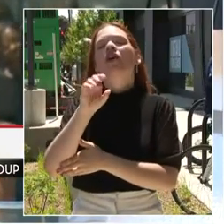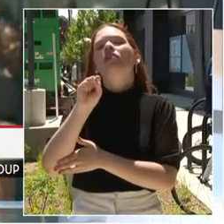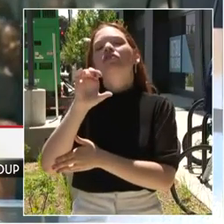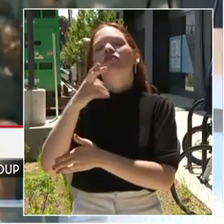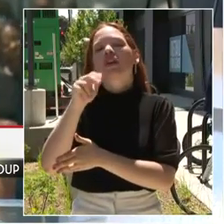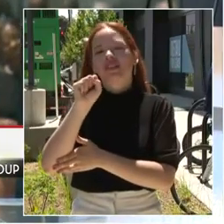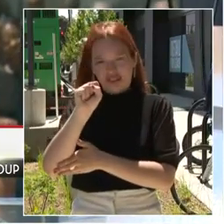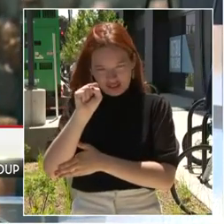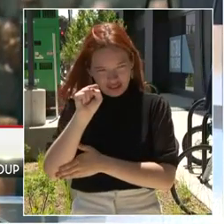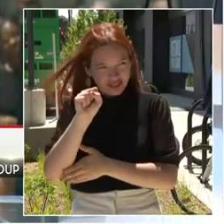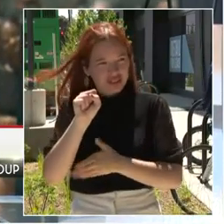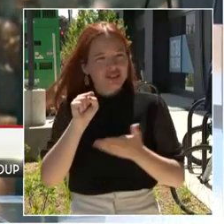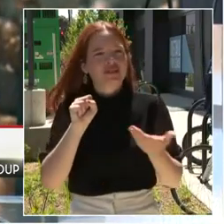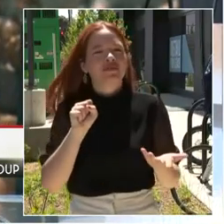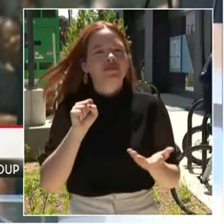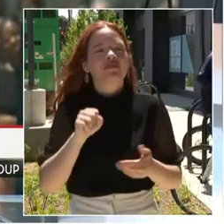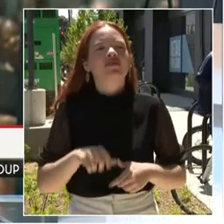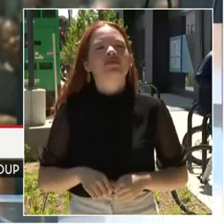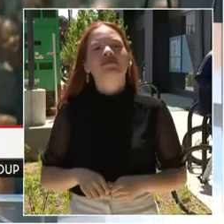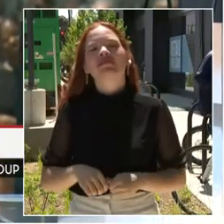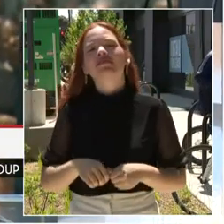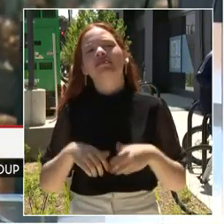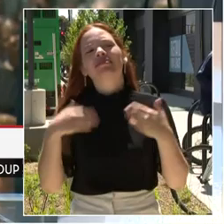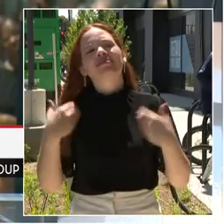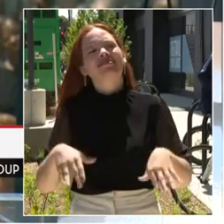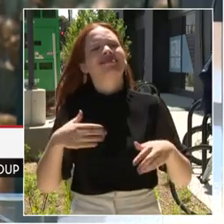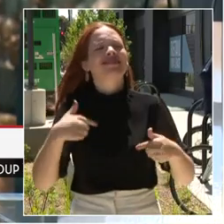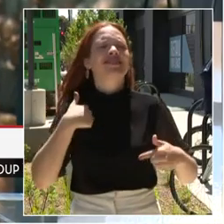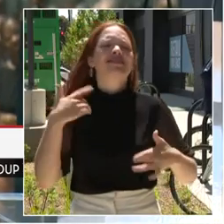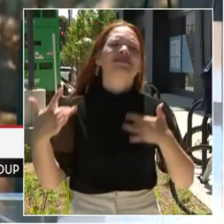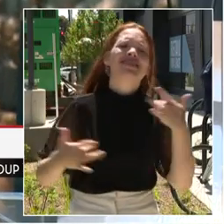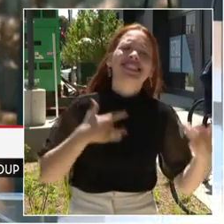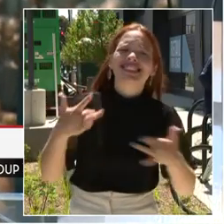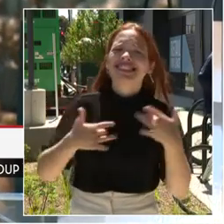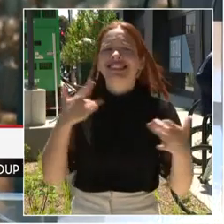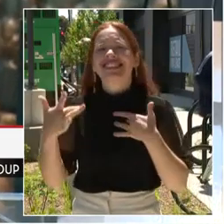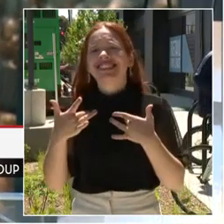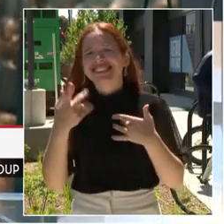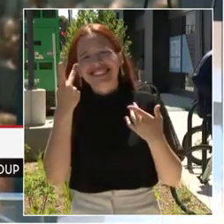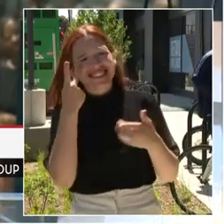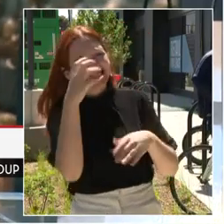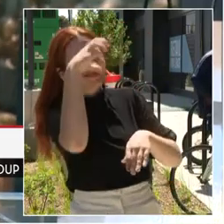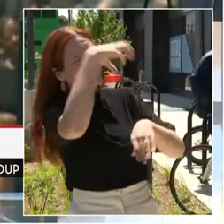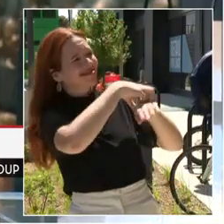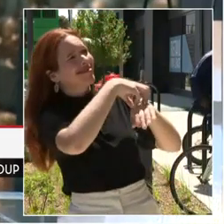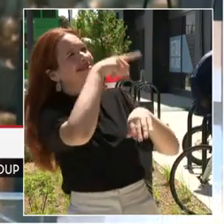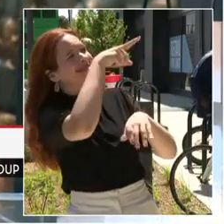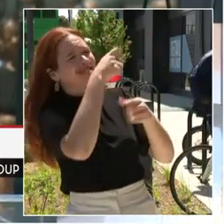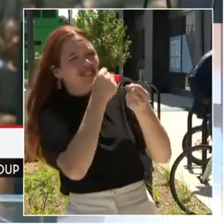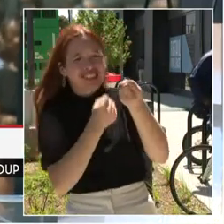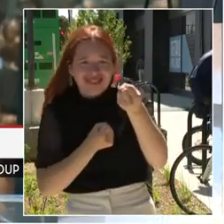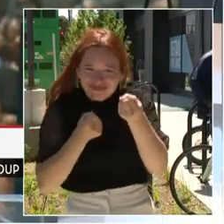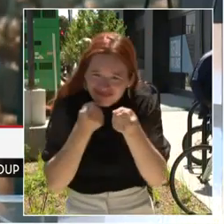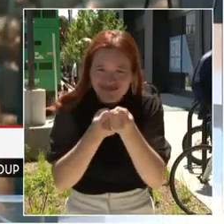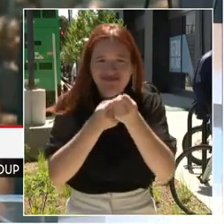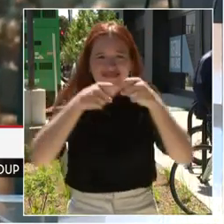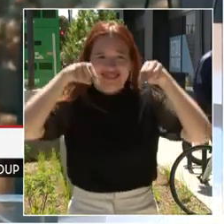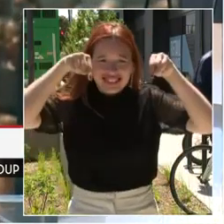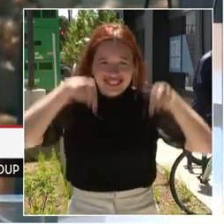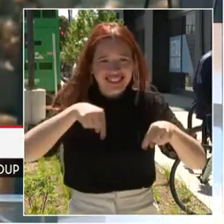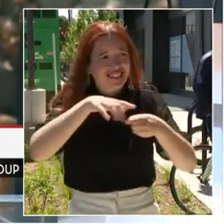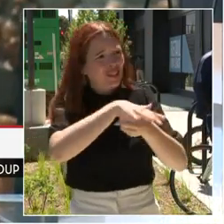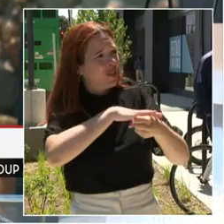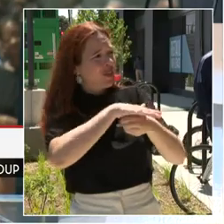project. We're so excited about seeing the catalytic economic development that a project like this, when agencies really commit to bringing